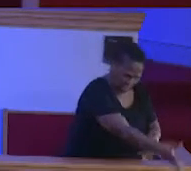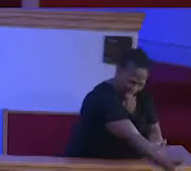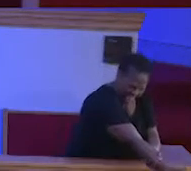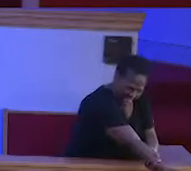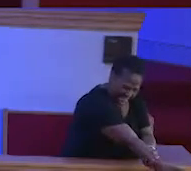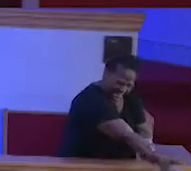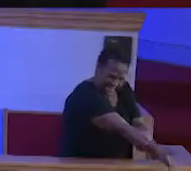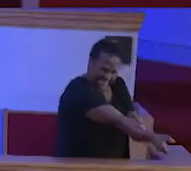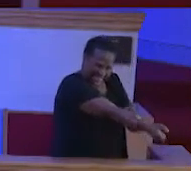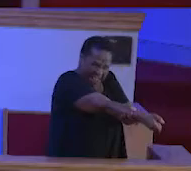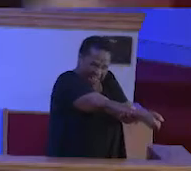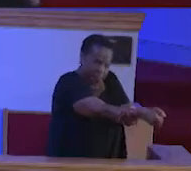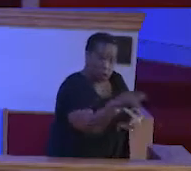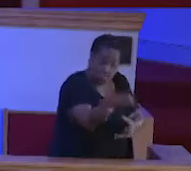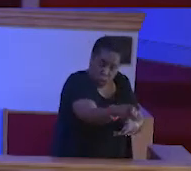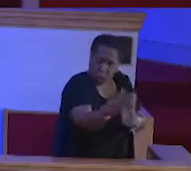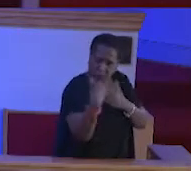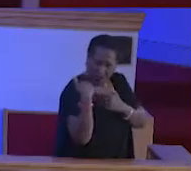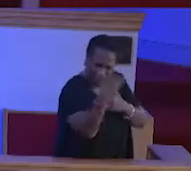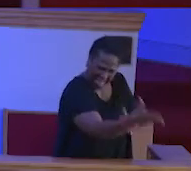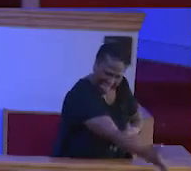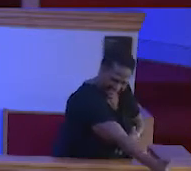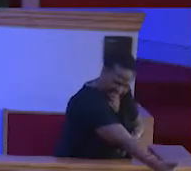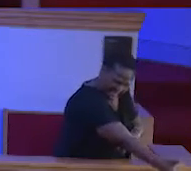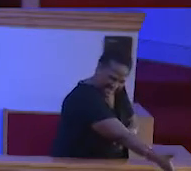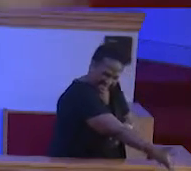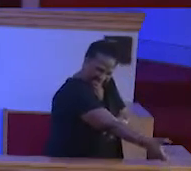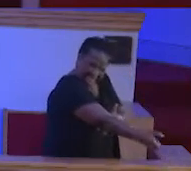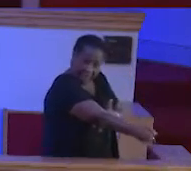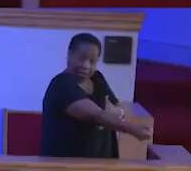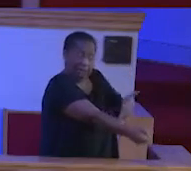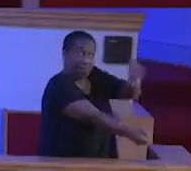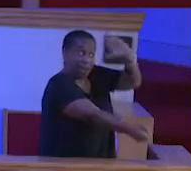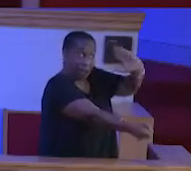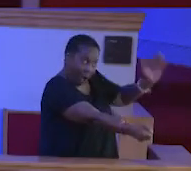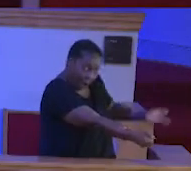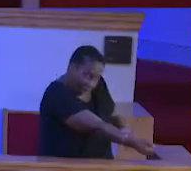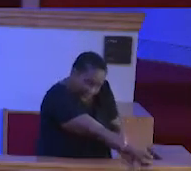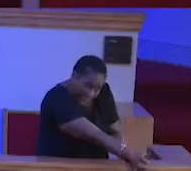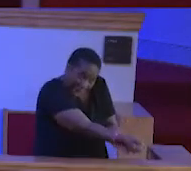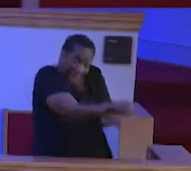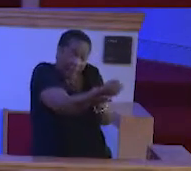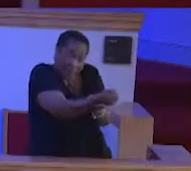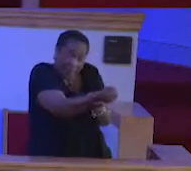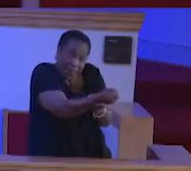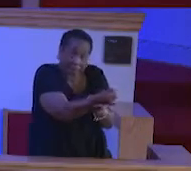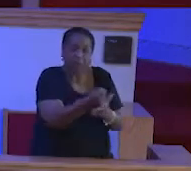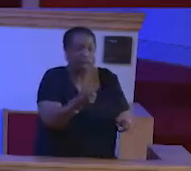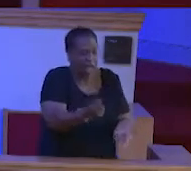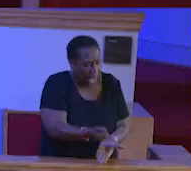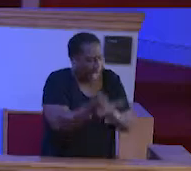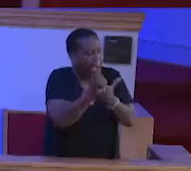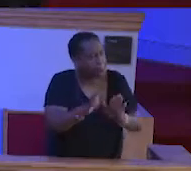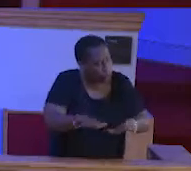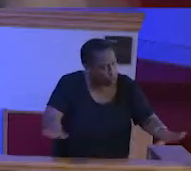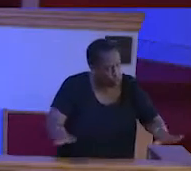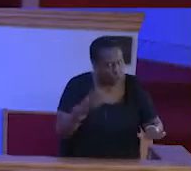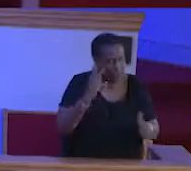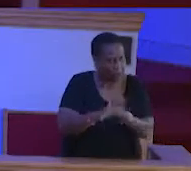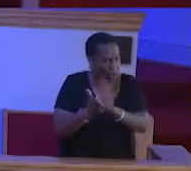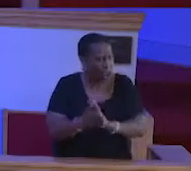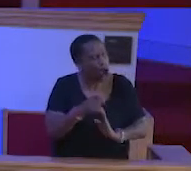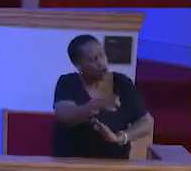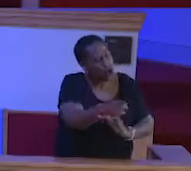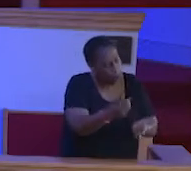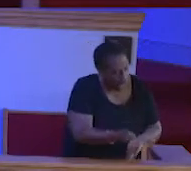folk up and see how he'll turn it around. Lift some children up and see if grades won't change. Lift